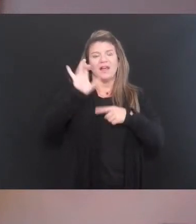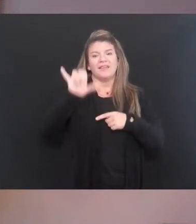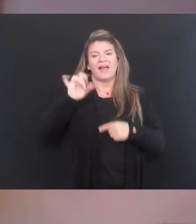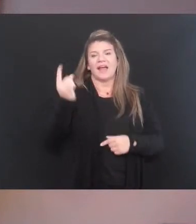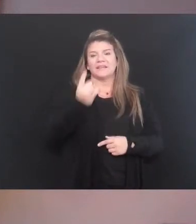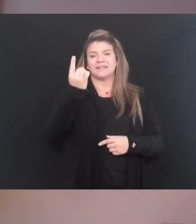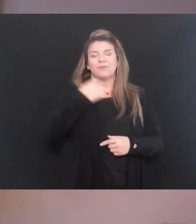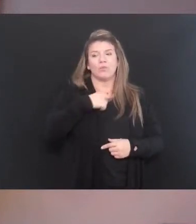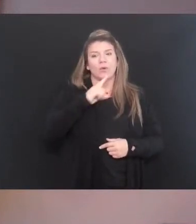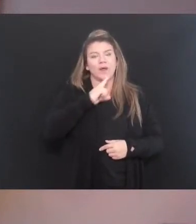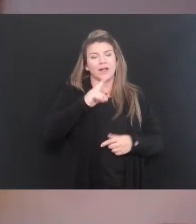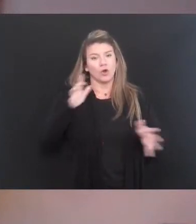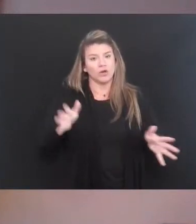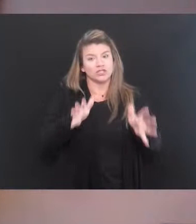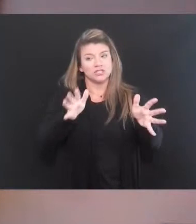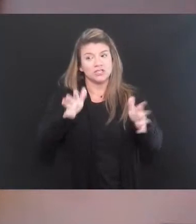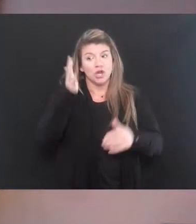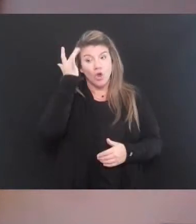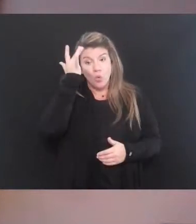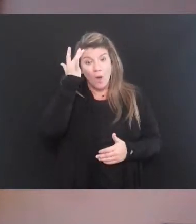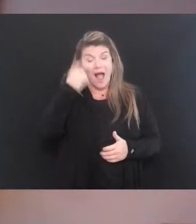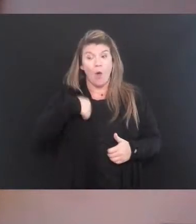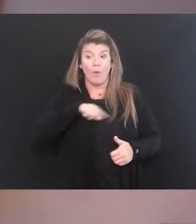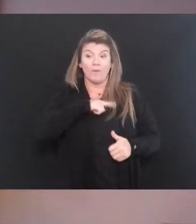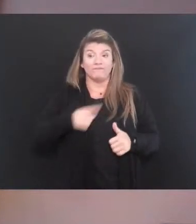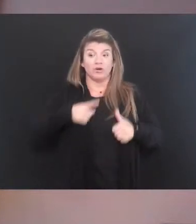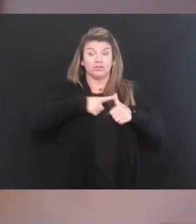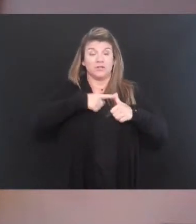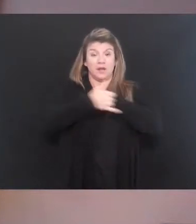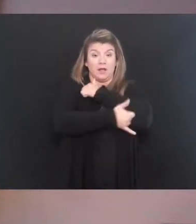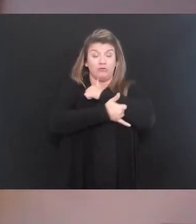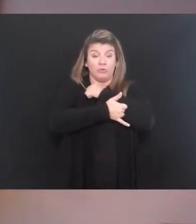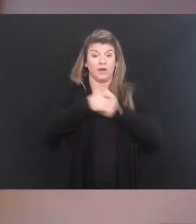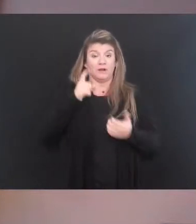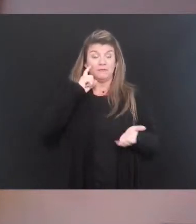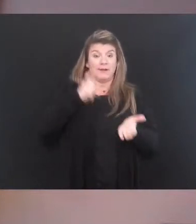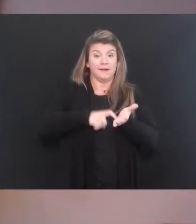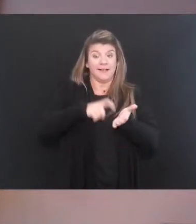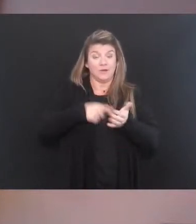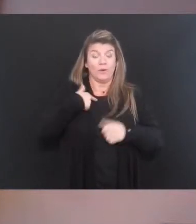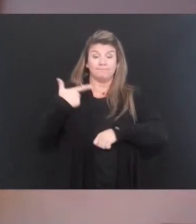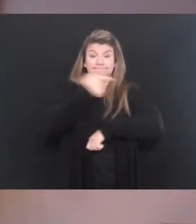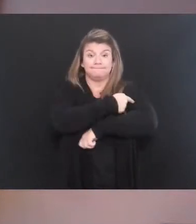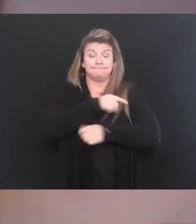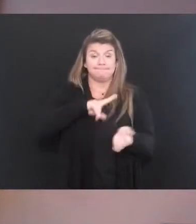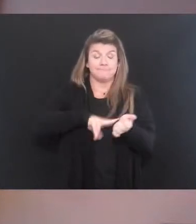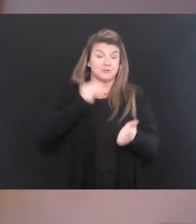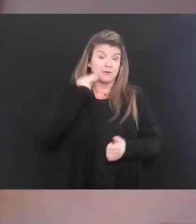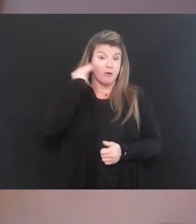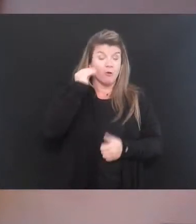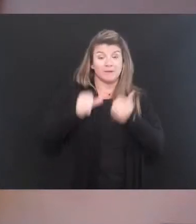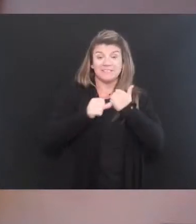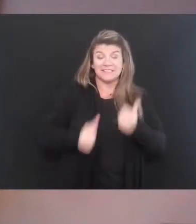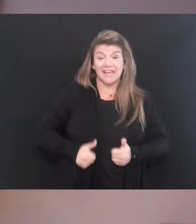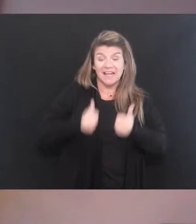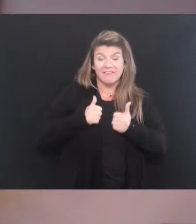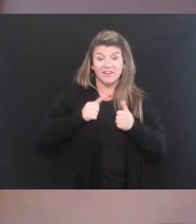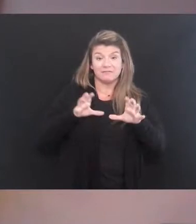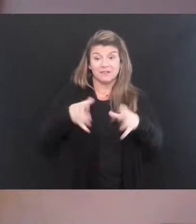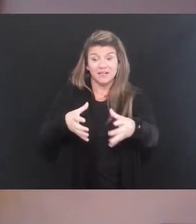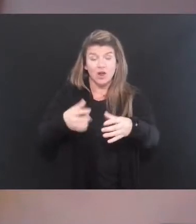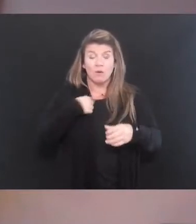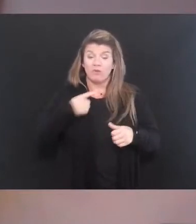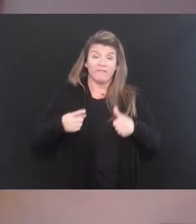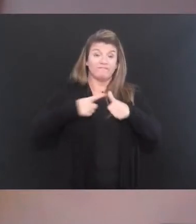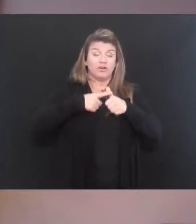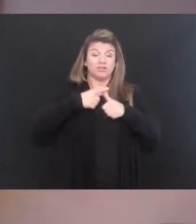really pushed for, because remember, we were the first in the country to immunize our nursing home assisted living residents, and we're among the first in the